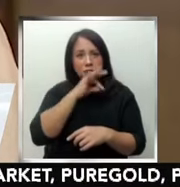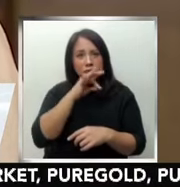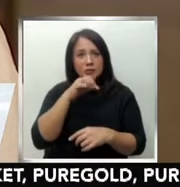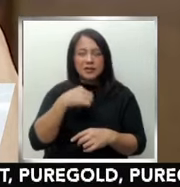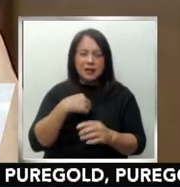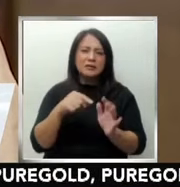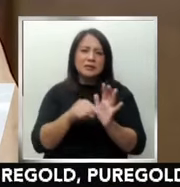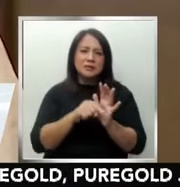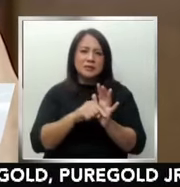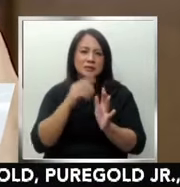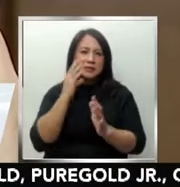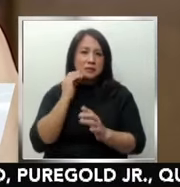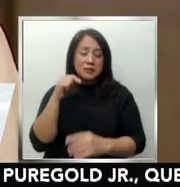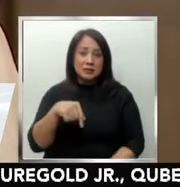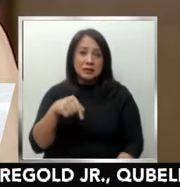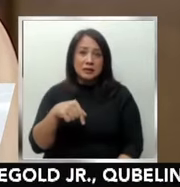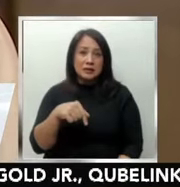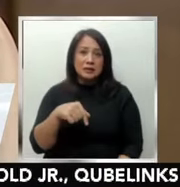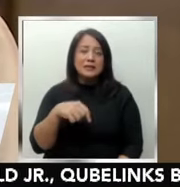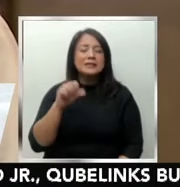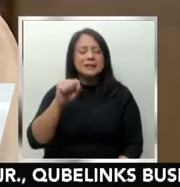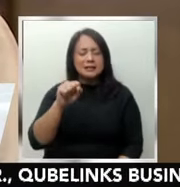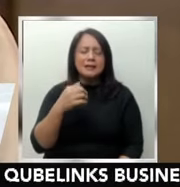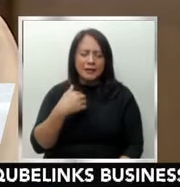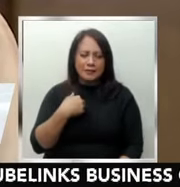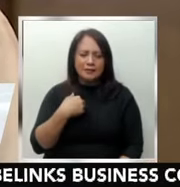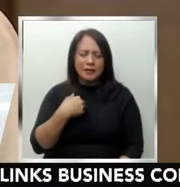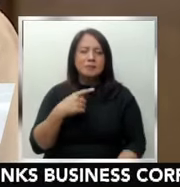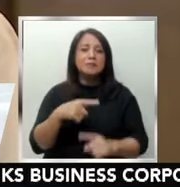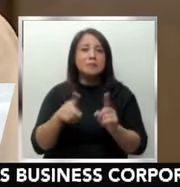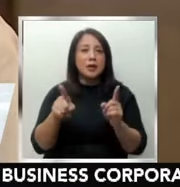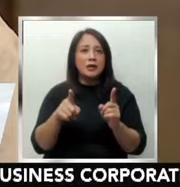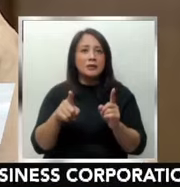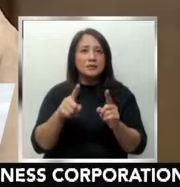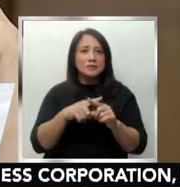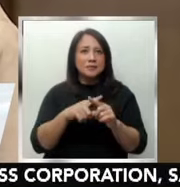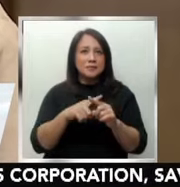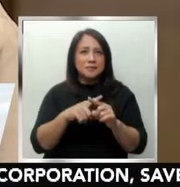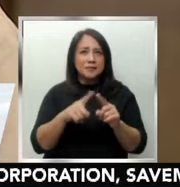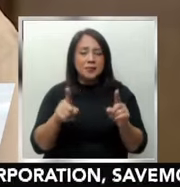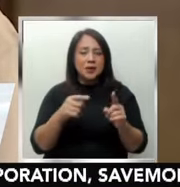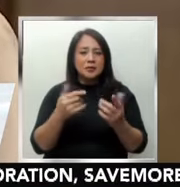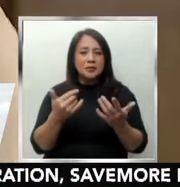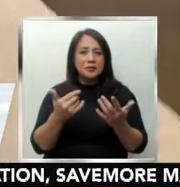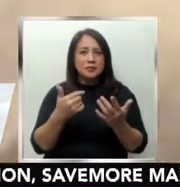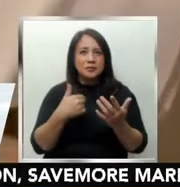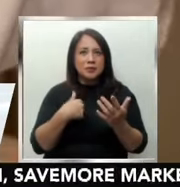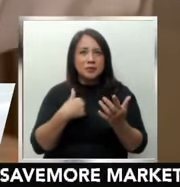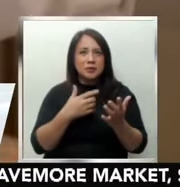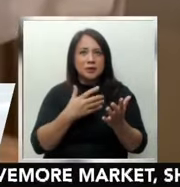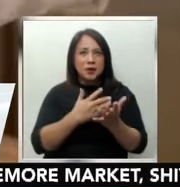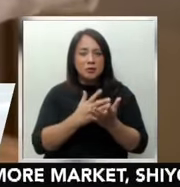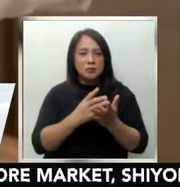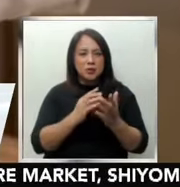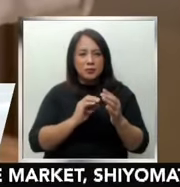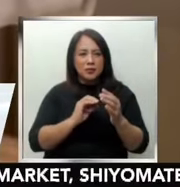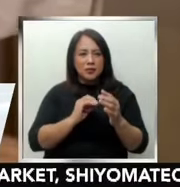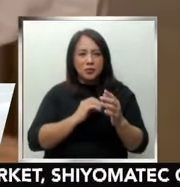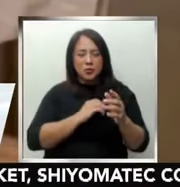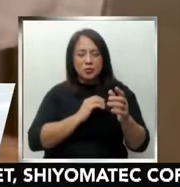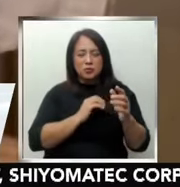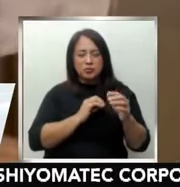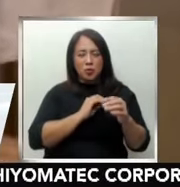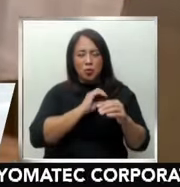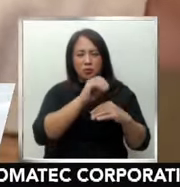Philippines Absolutely but Guess what are they do they have any right to overshadow this huge sum of